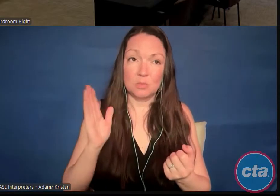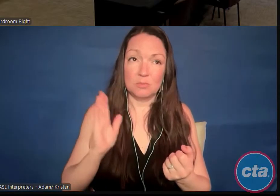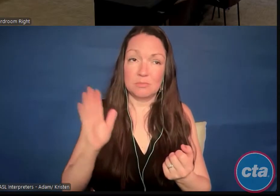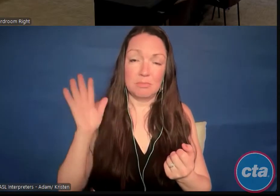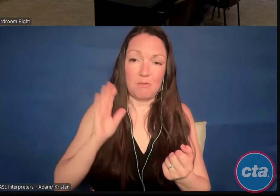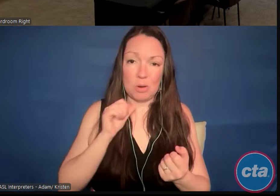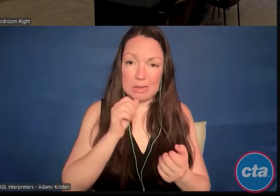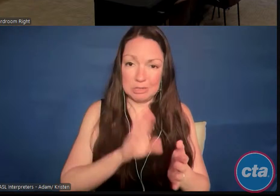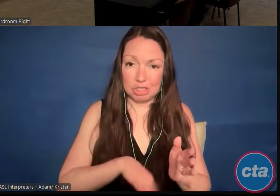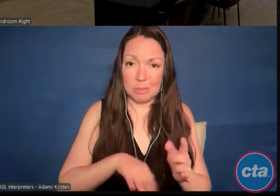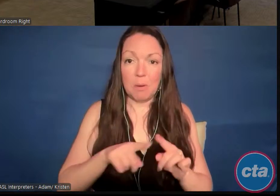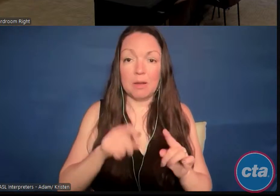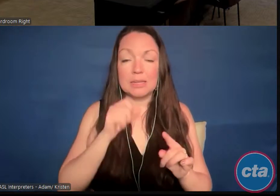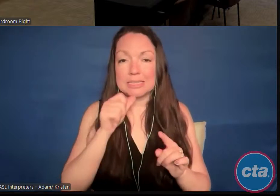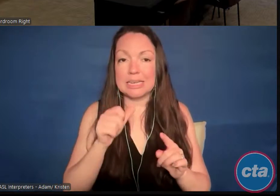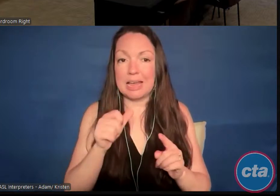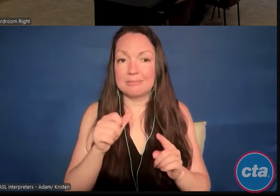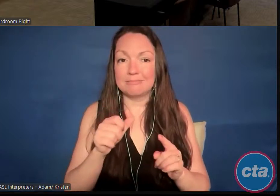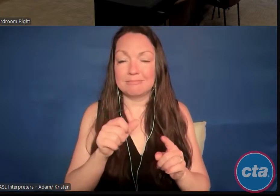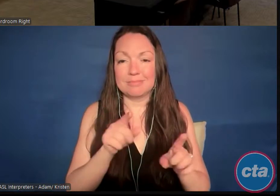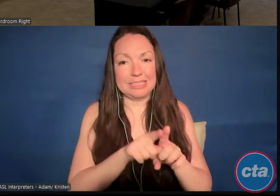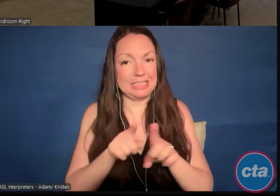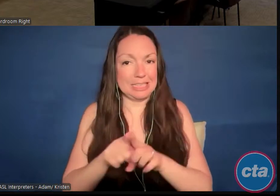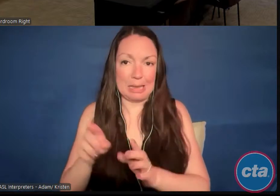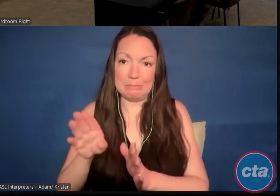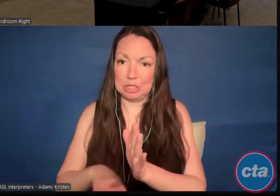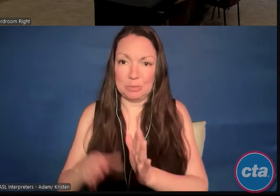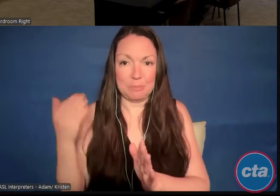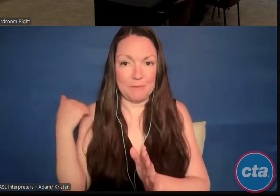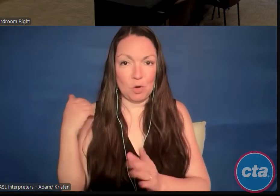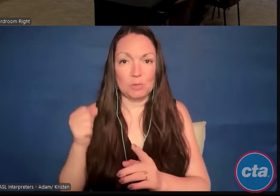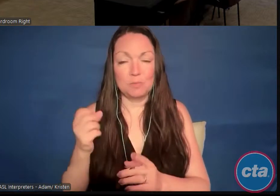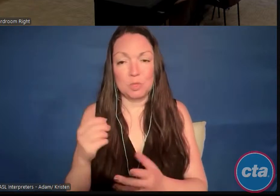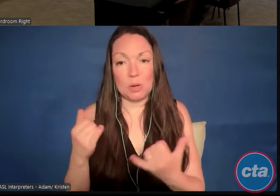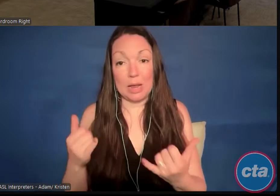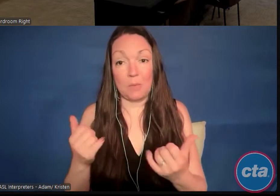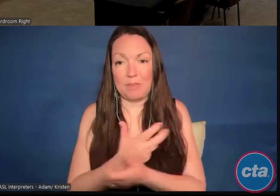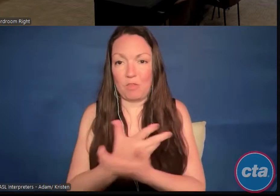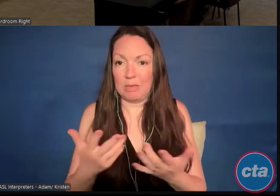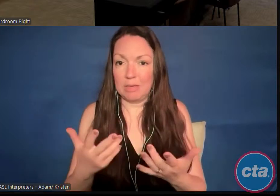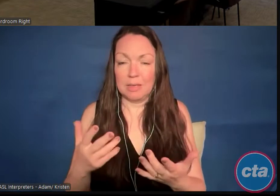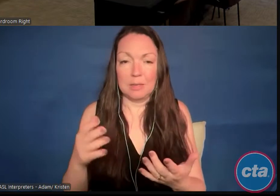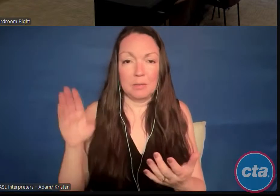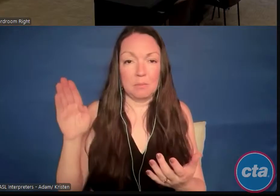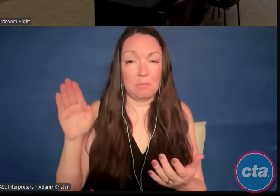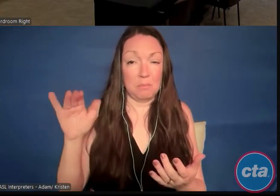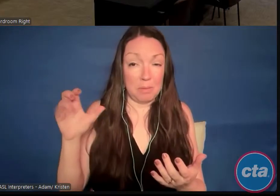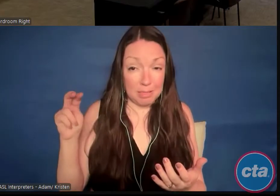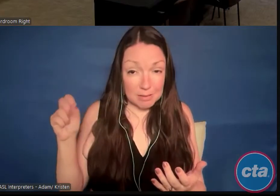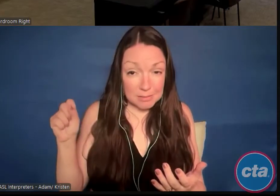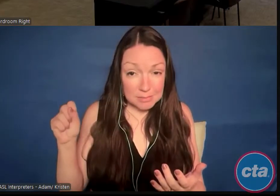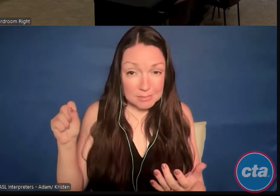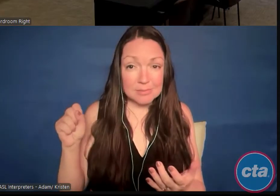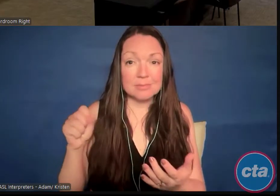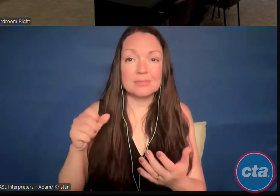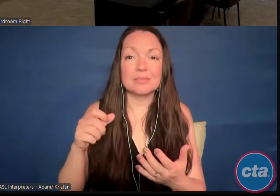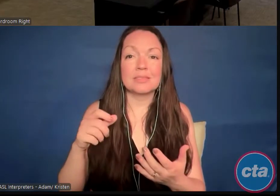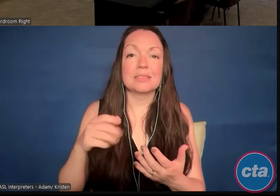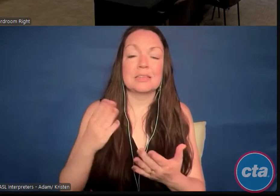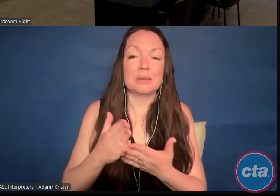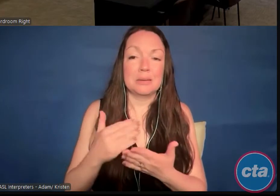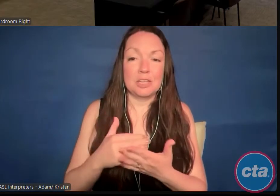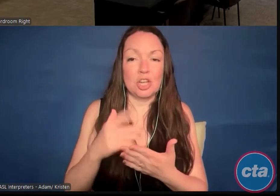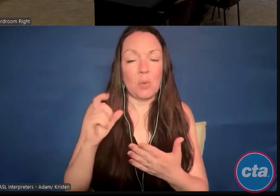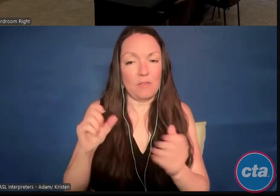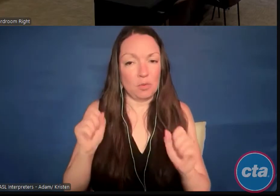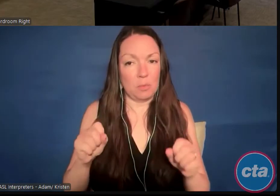longer as cheap as it once was to do. And so when everything is in the billions term, you have to package enough to be able to support it locally